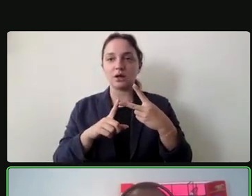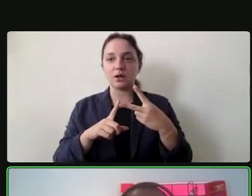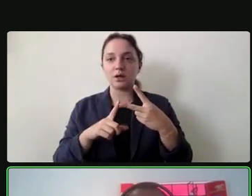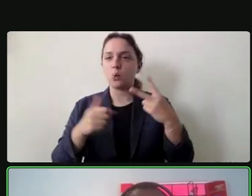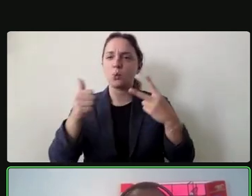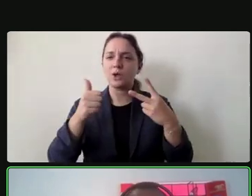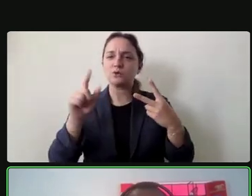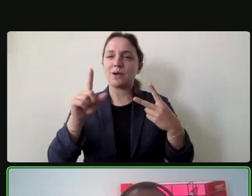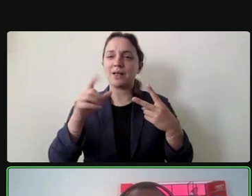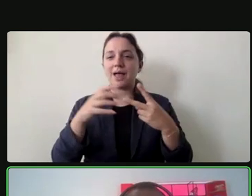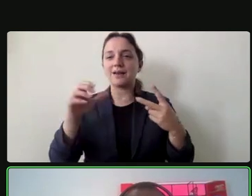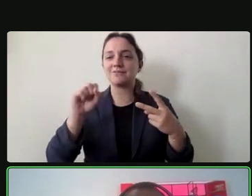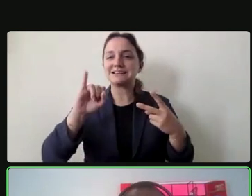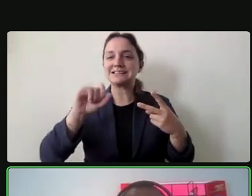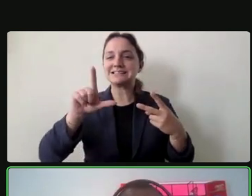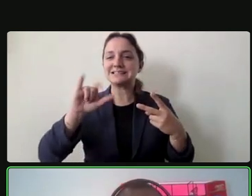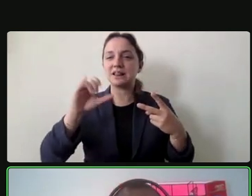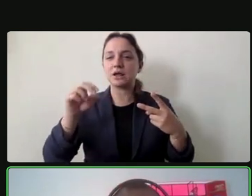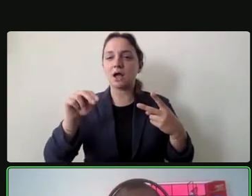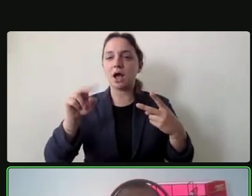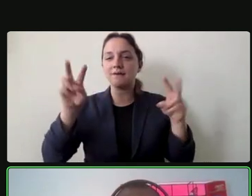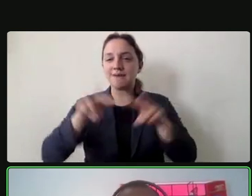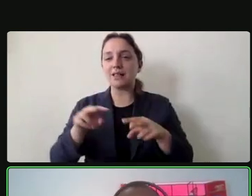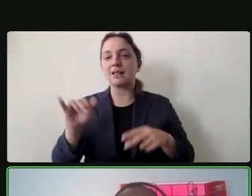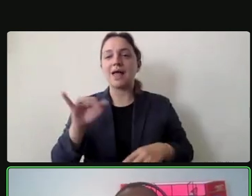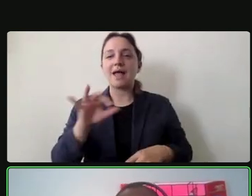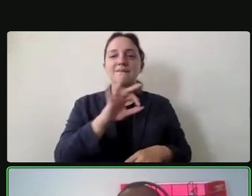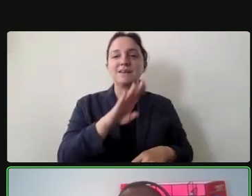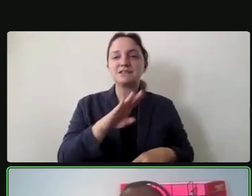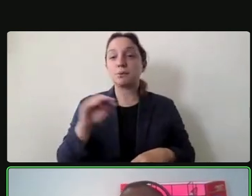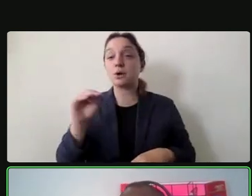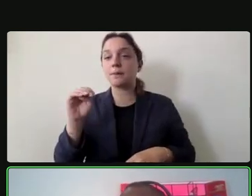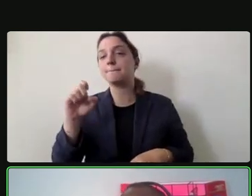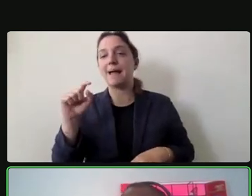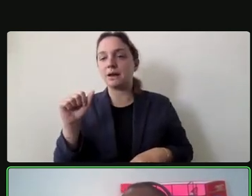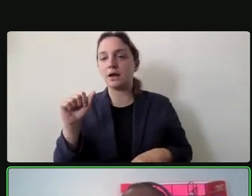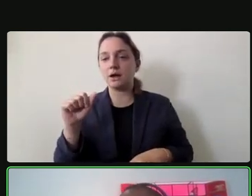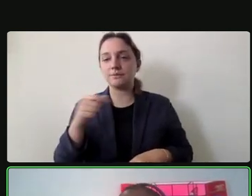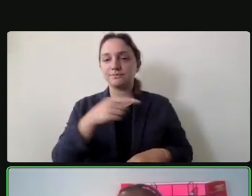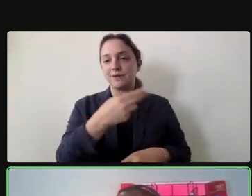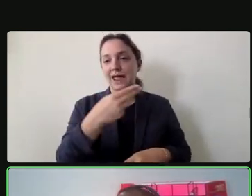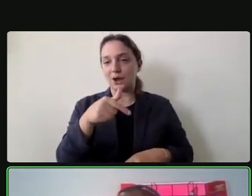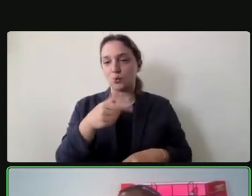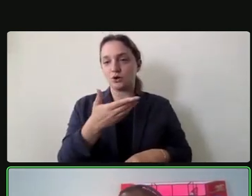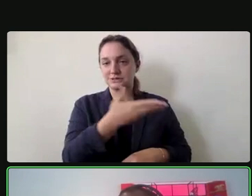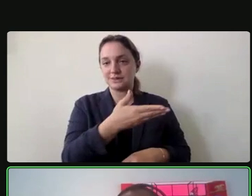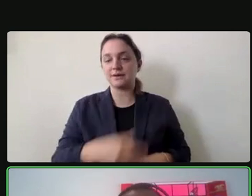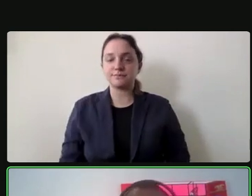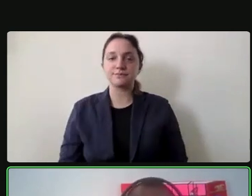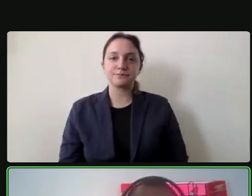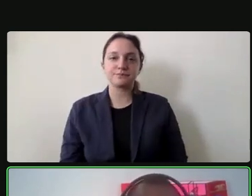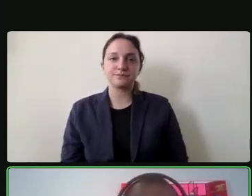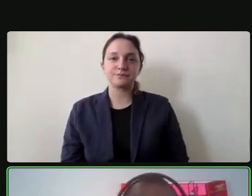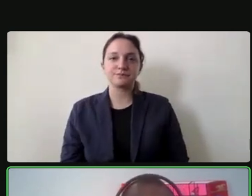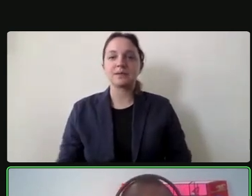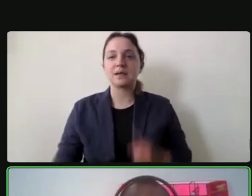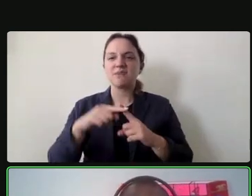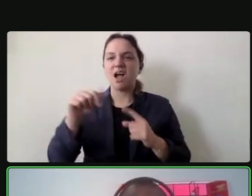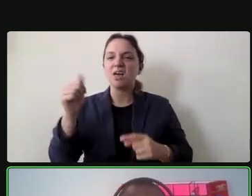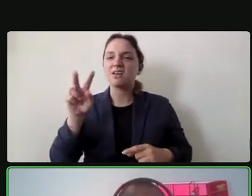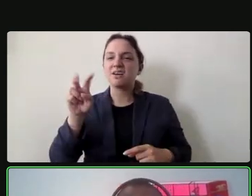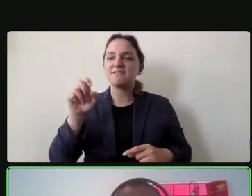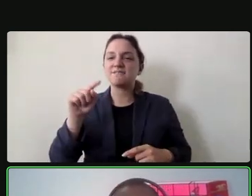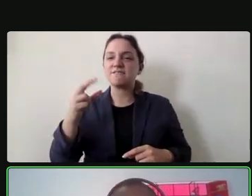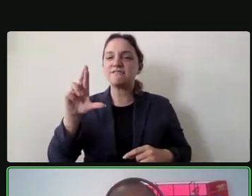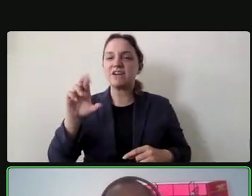a lot of Silicon Valley stuff is. Facebook, Meta is headquartered there. There's a bunch of venture capital firms that